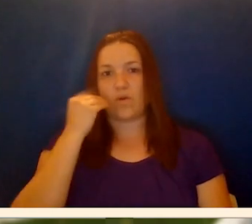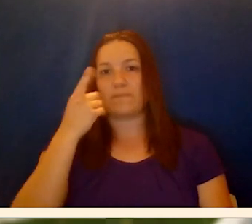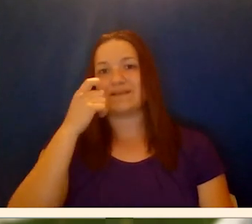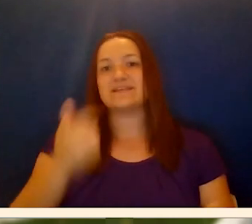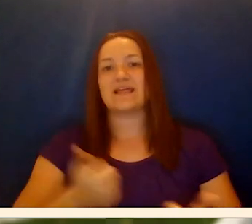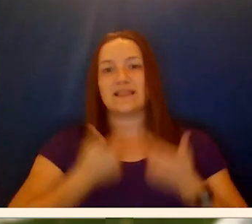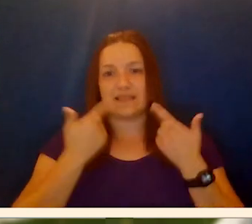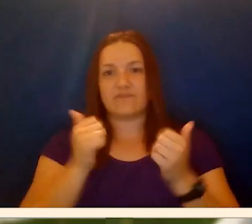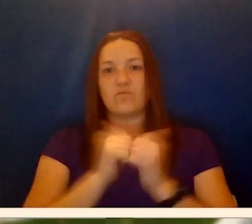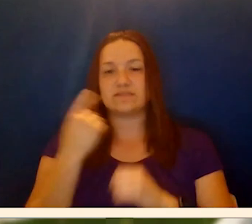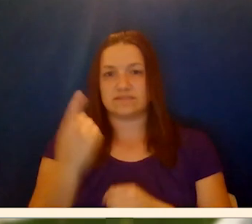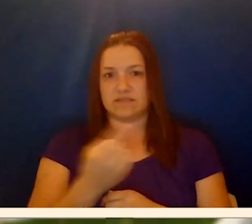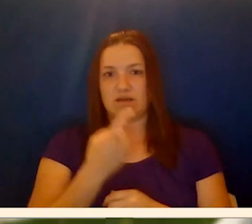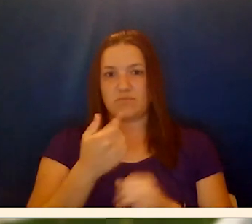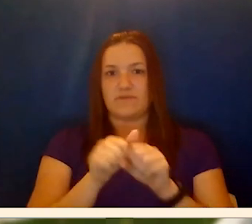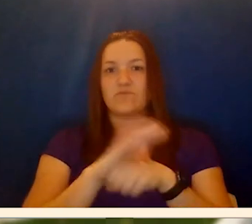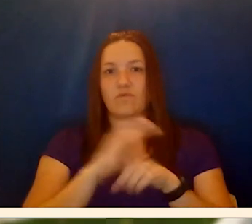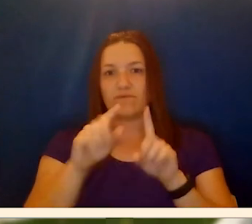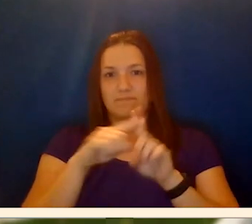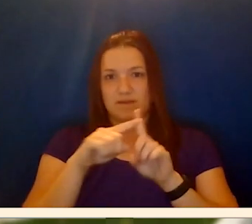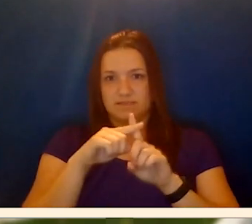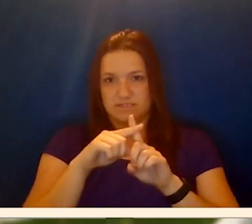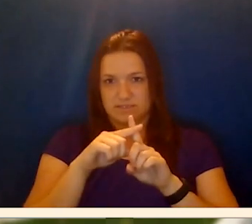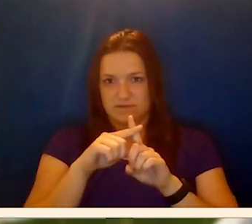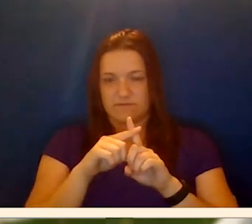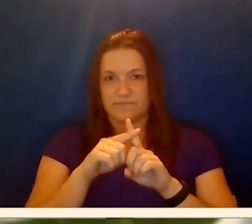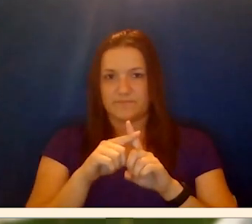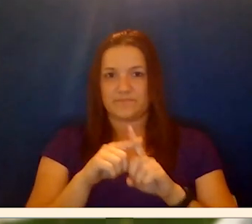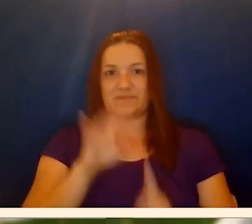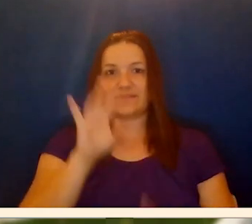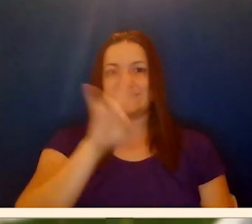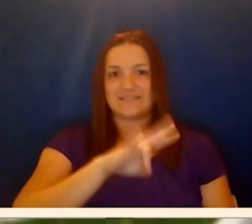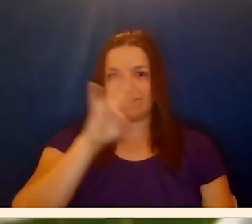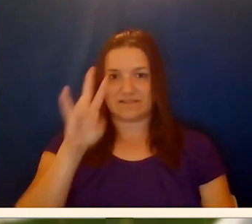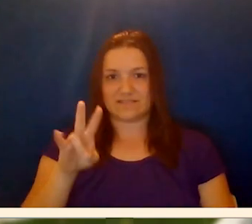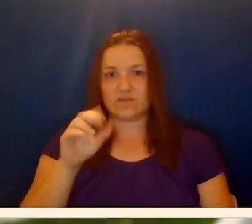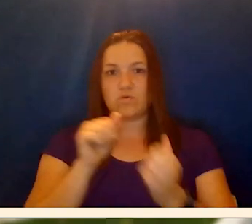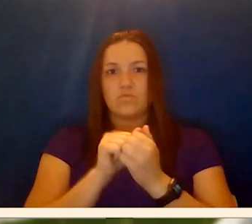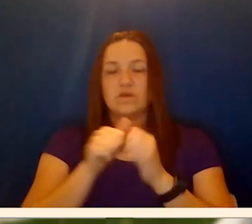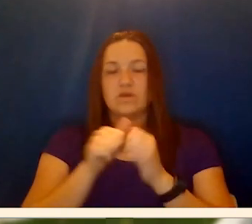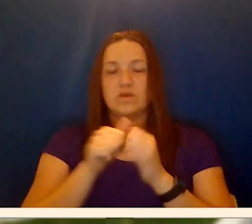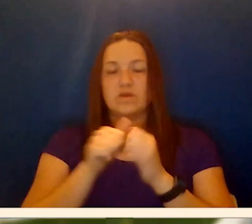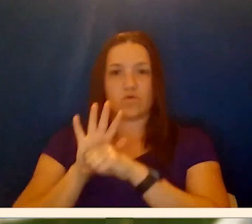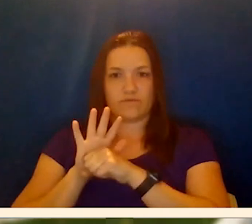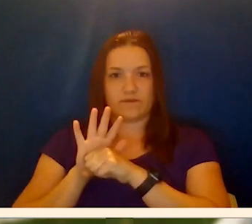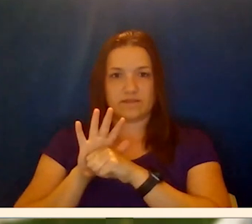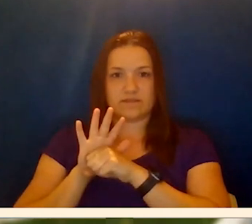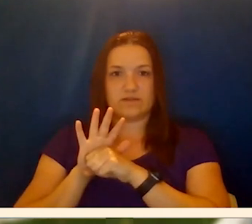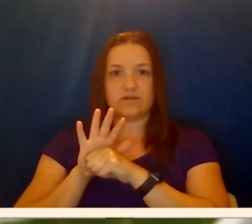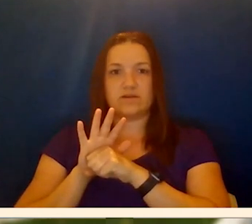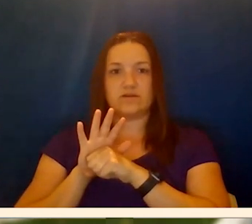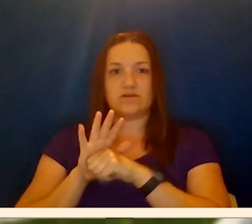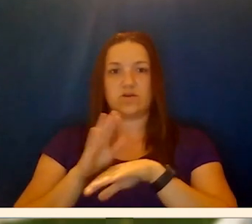with somebody that is COVID positive. So 77 with COVID themselves